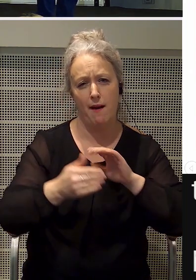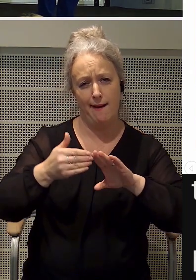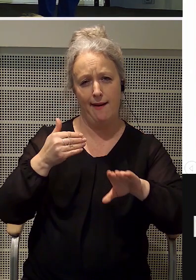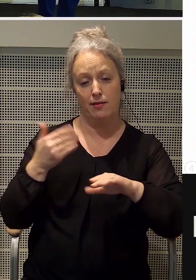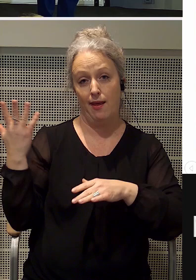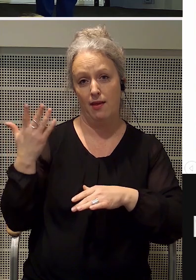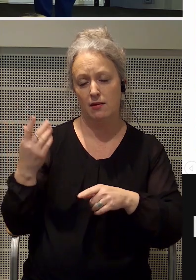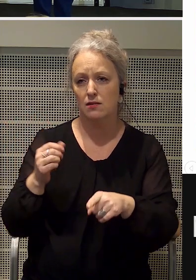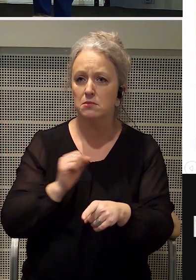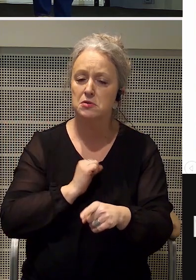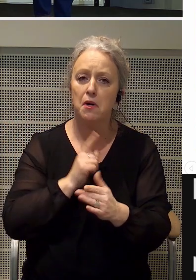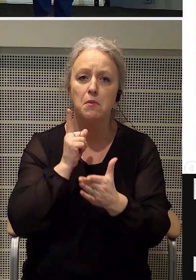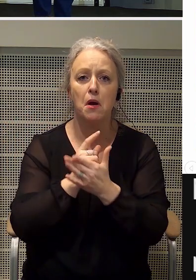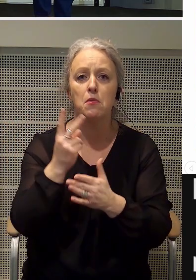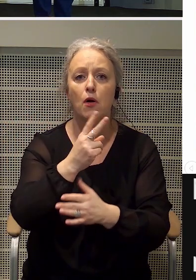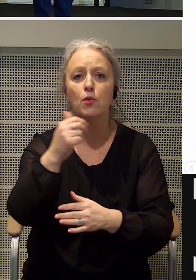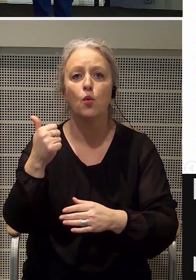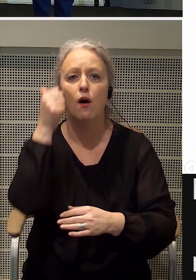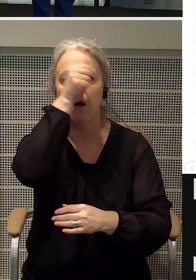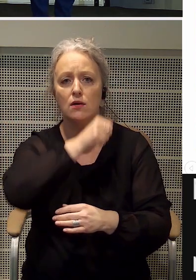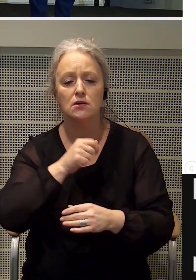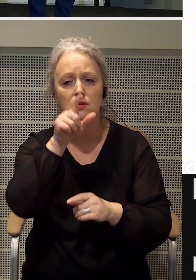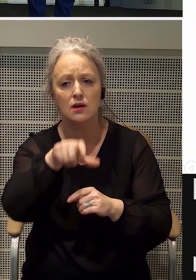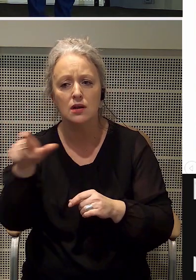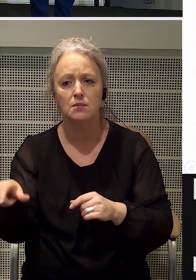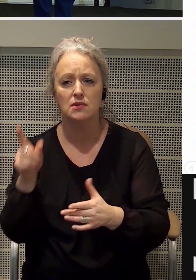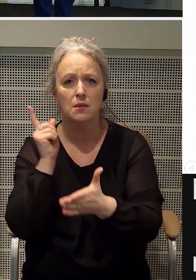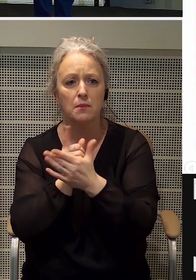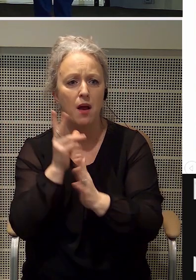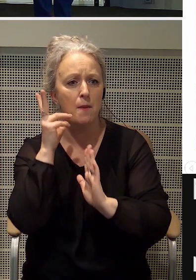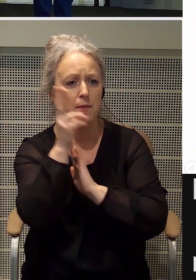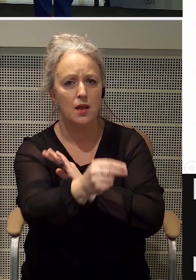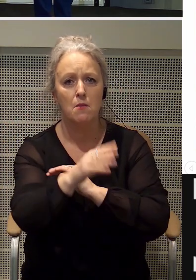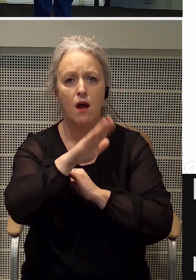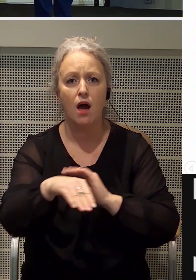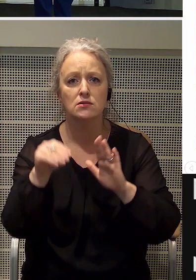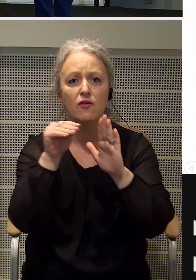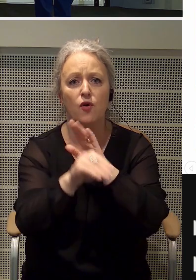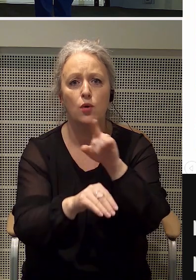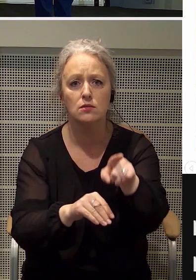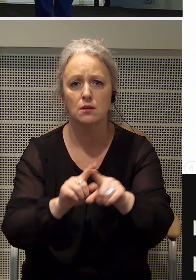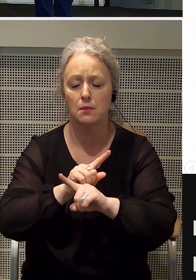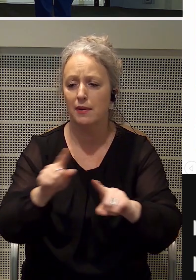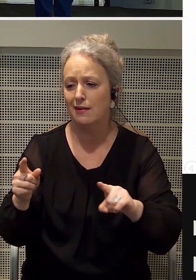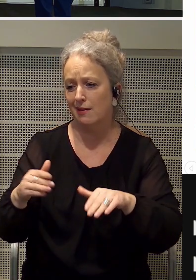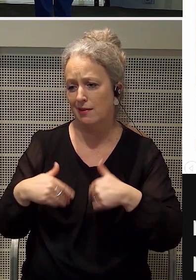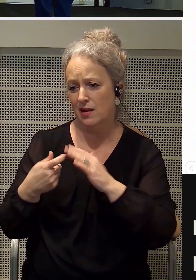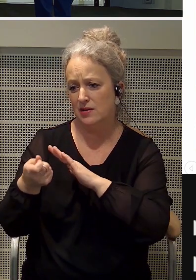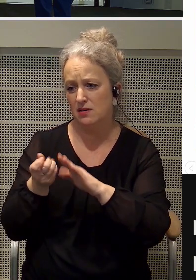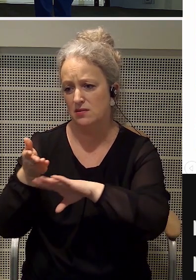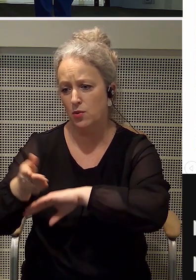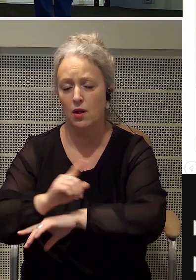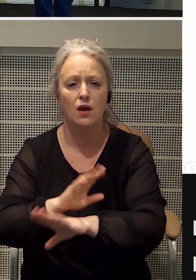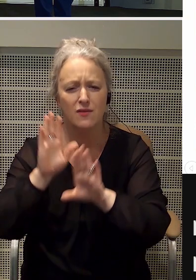A lot of things come down to communication. The example that we had here,